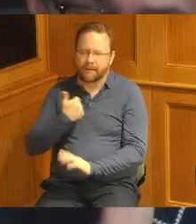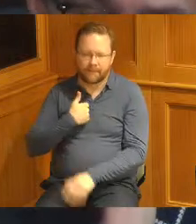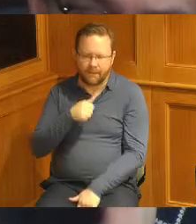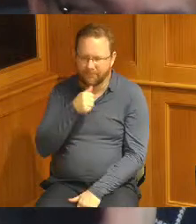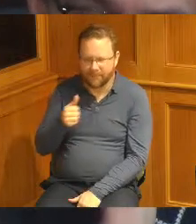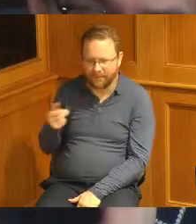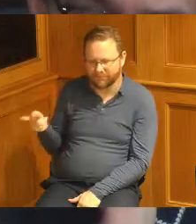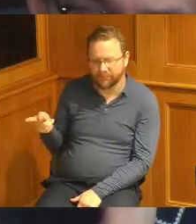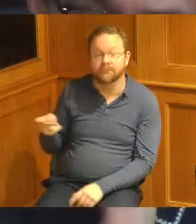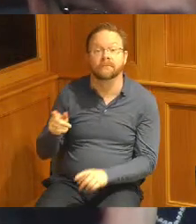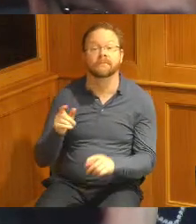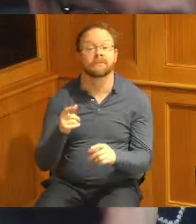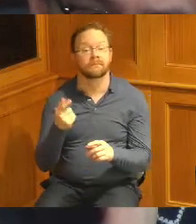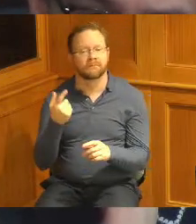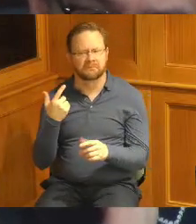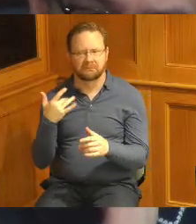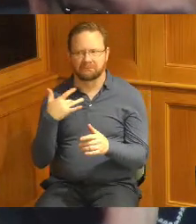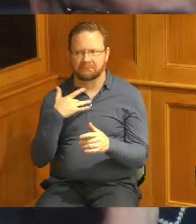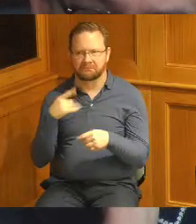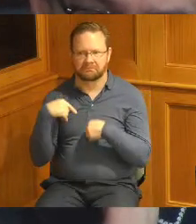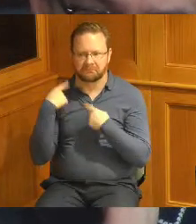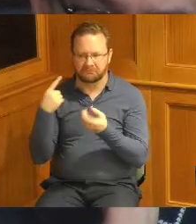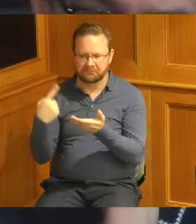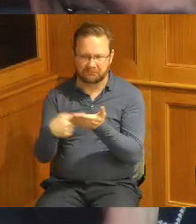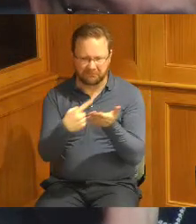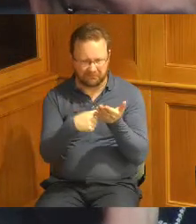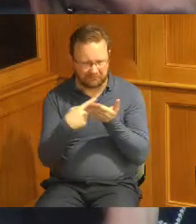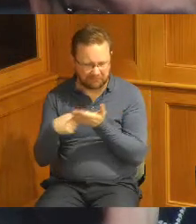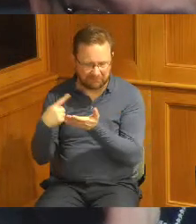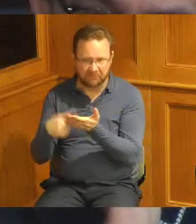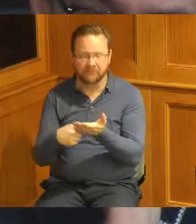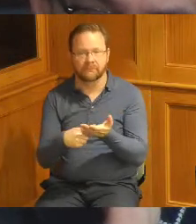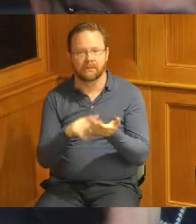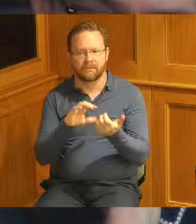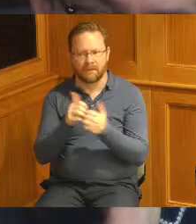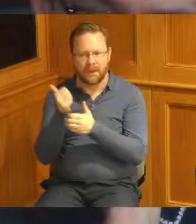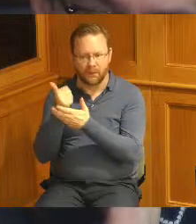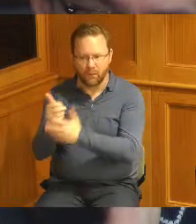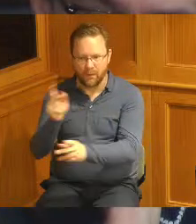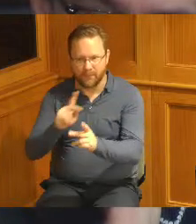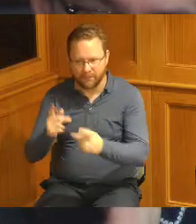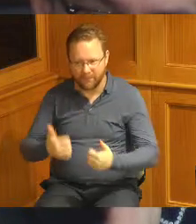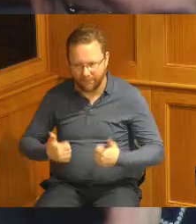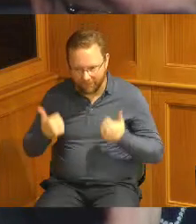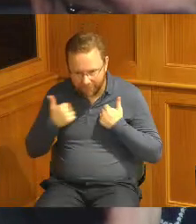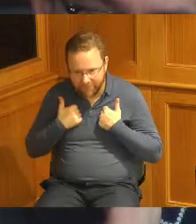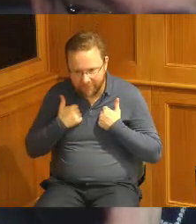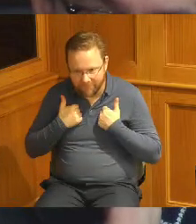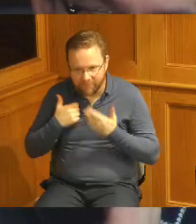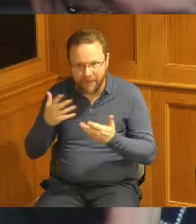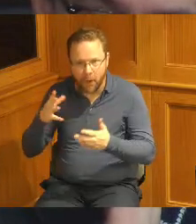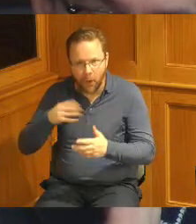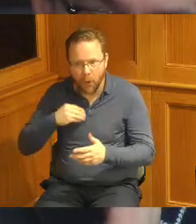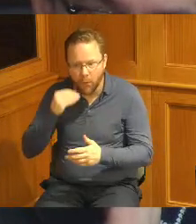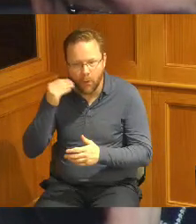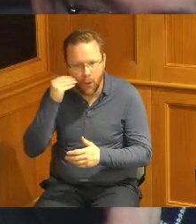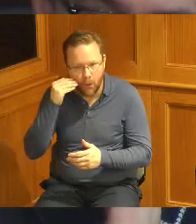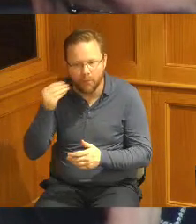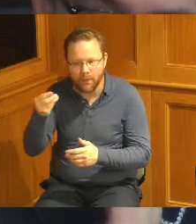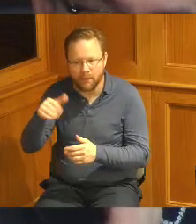we have talked quite a bit about relief for people who live in their homes, right? Property tax relief, utility